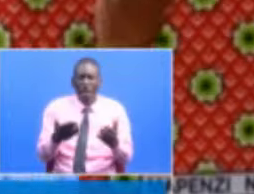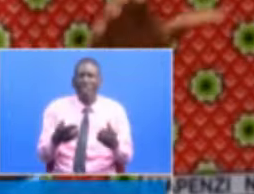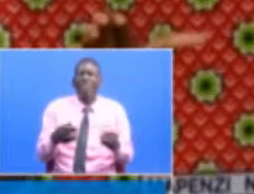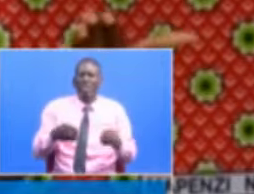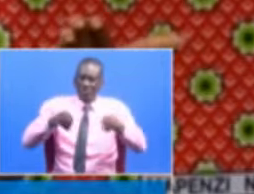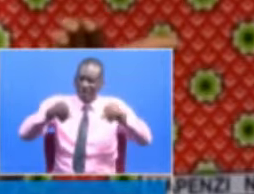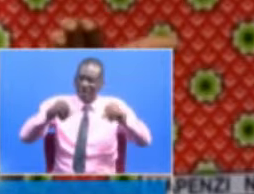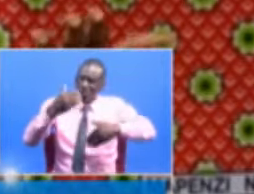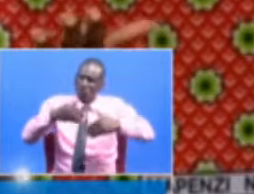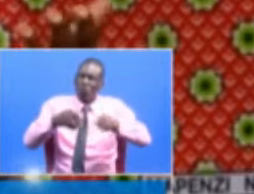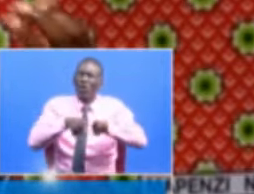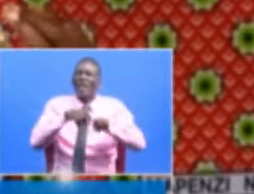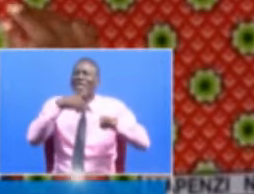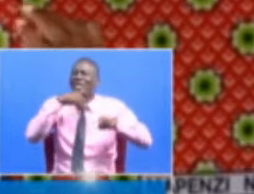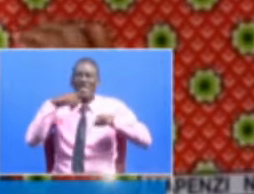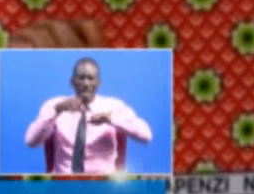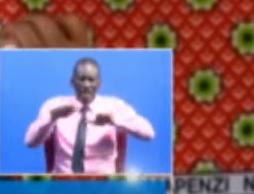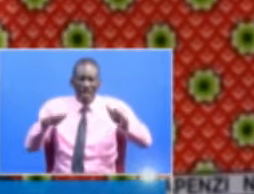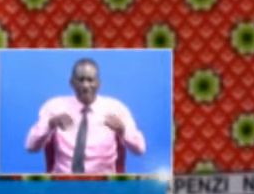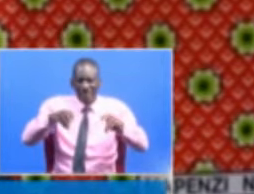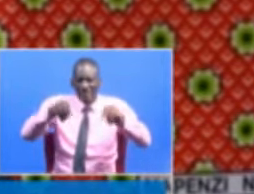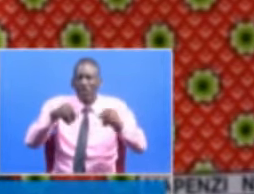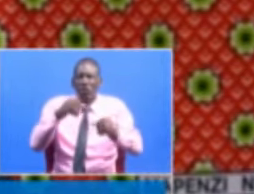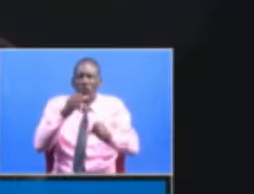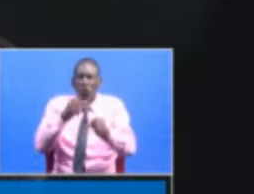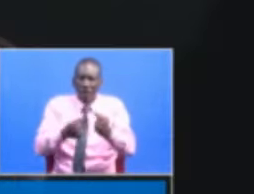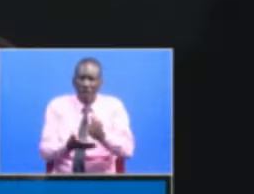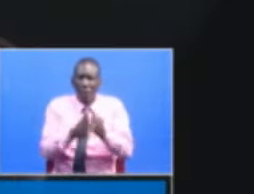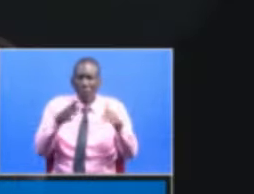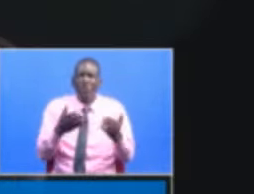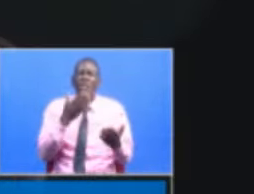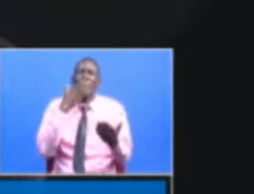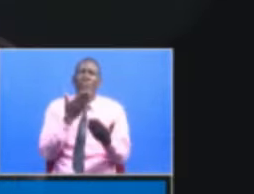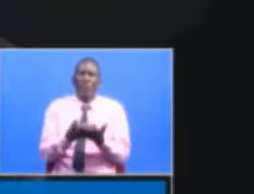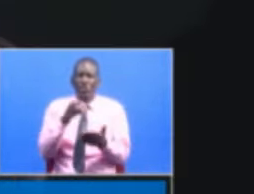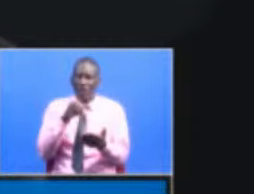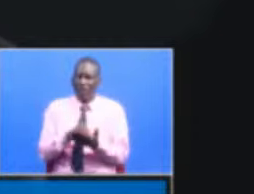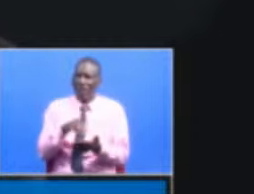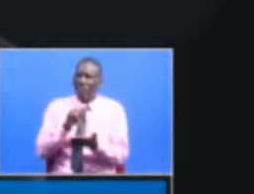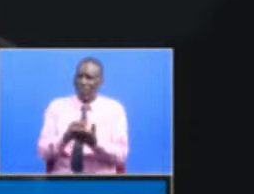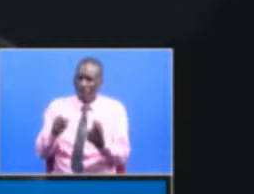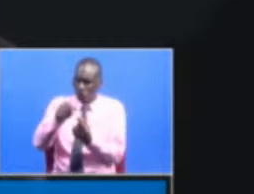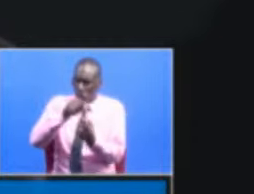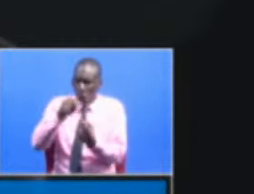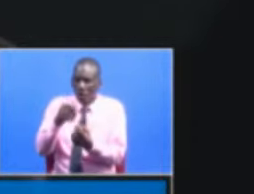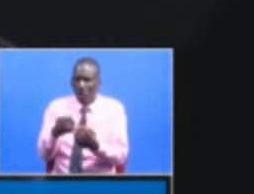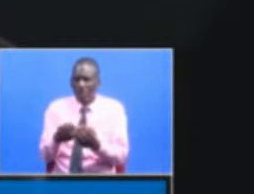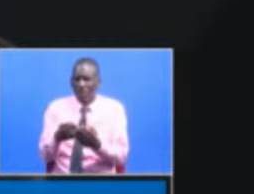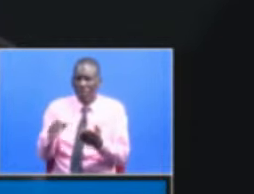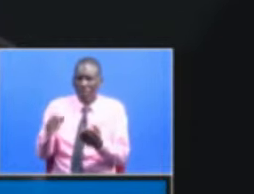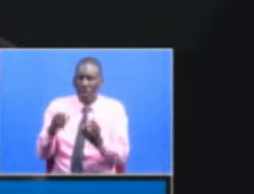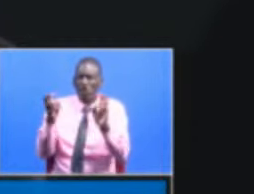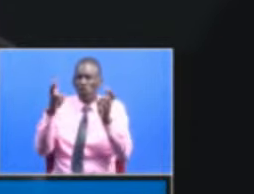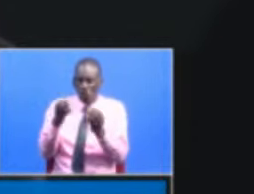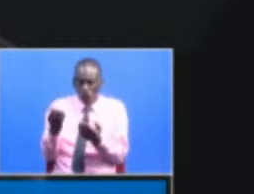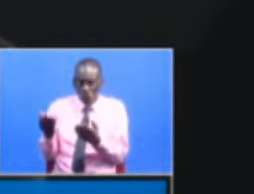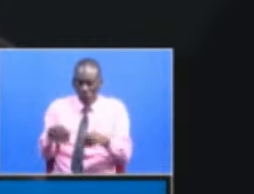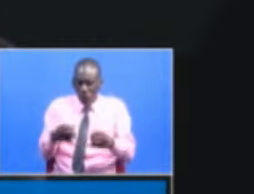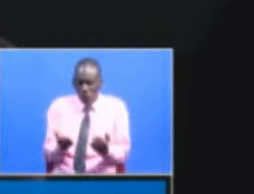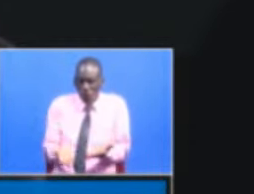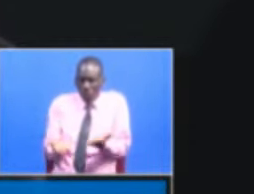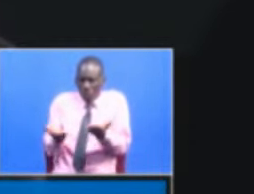do you restore? Yeah, thank you again. That's where now the issue of restoration comes in, of